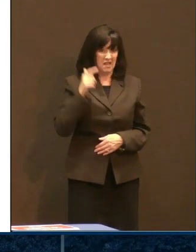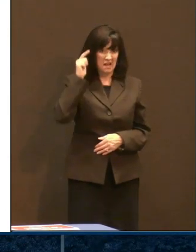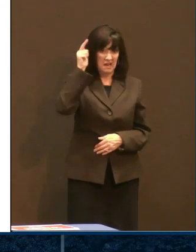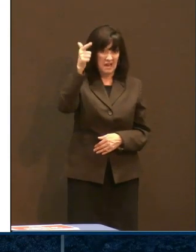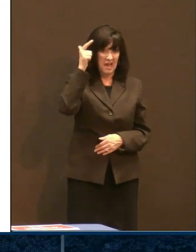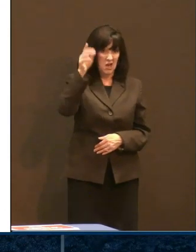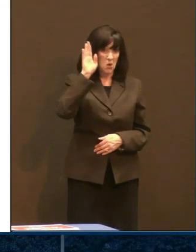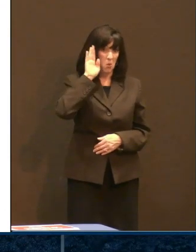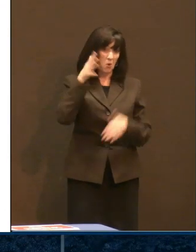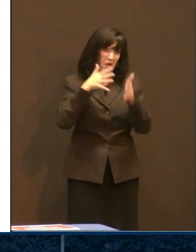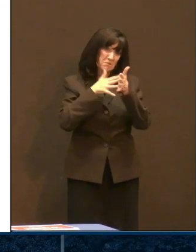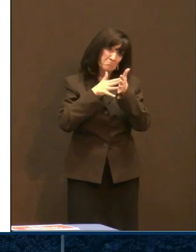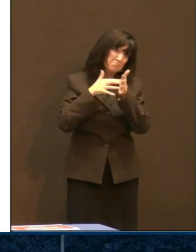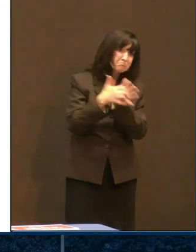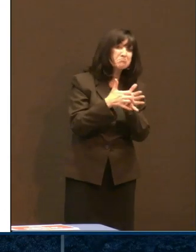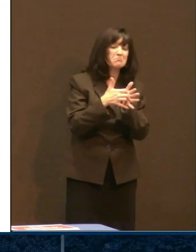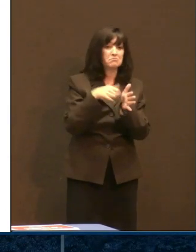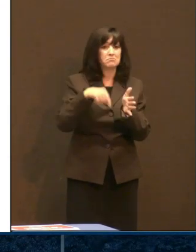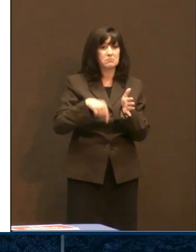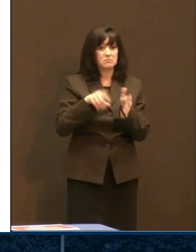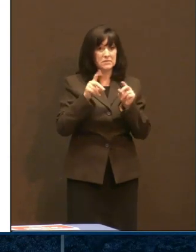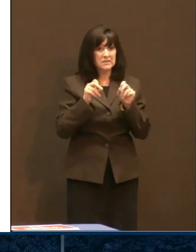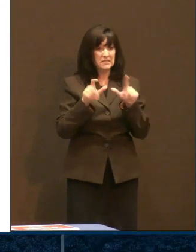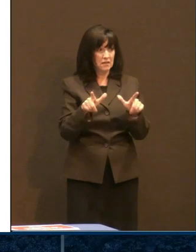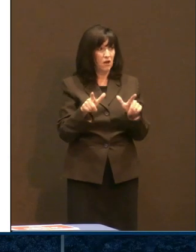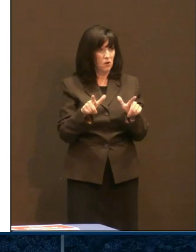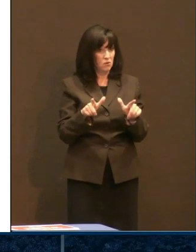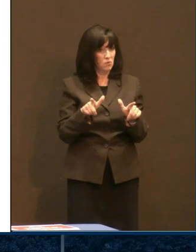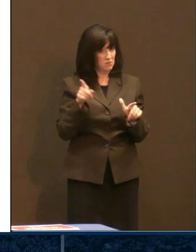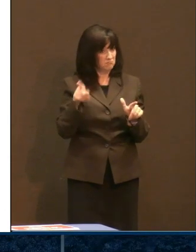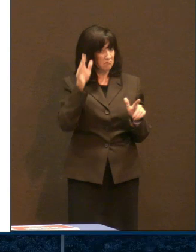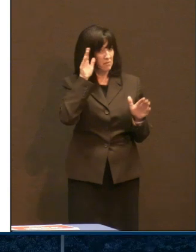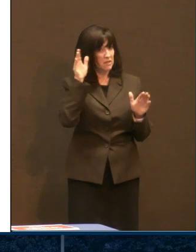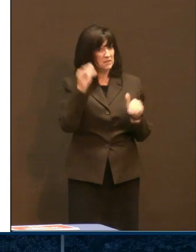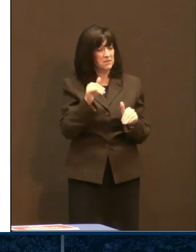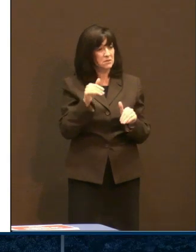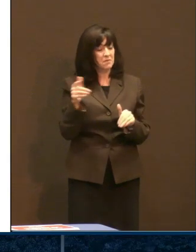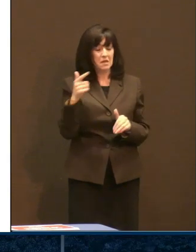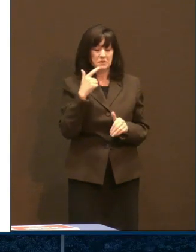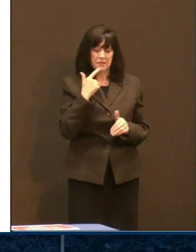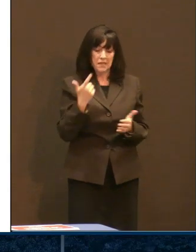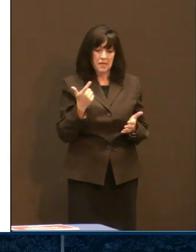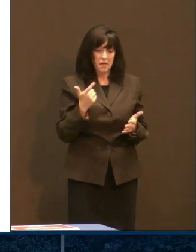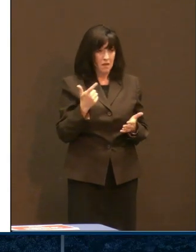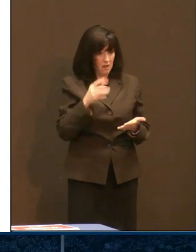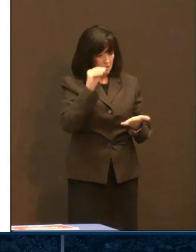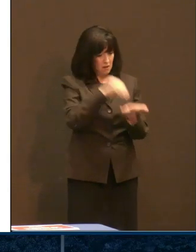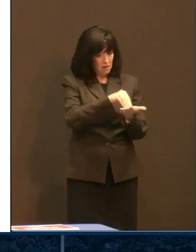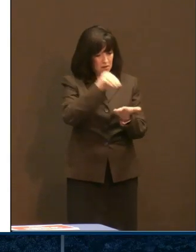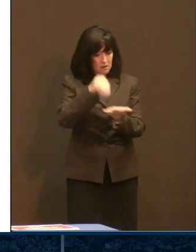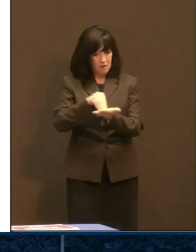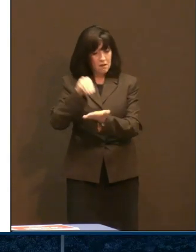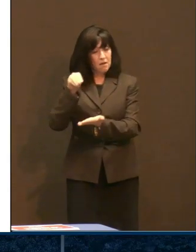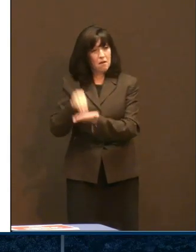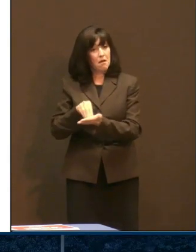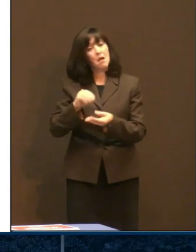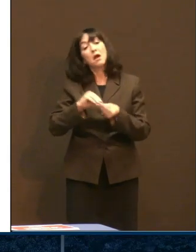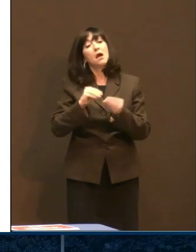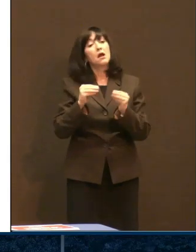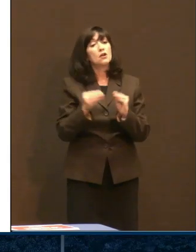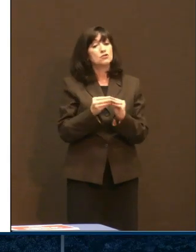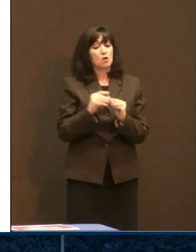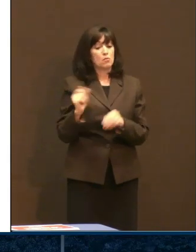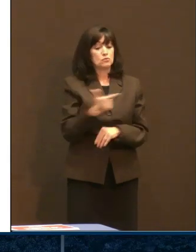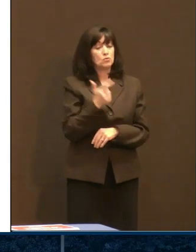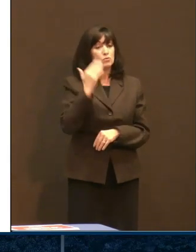don't have, the direct answer is I don't have any updated numbers other than the DFAC numbers of, I guess, a week ago,